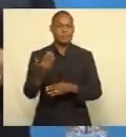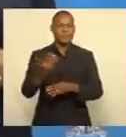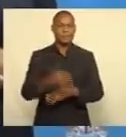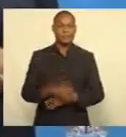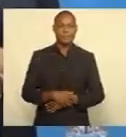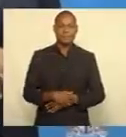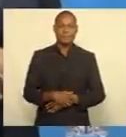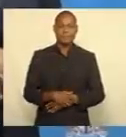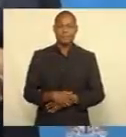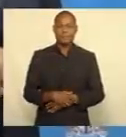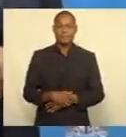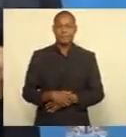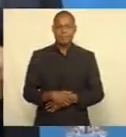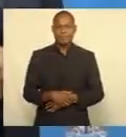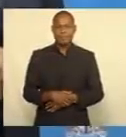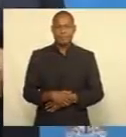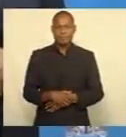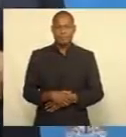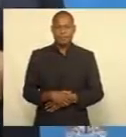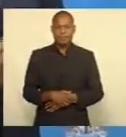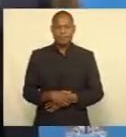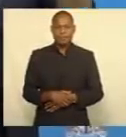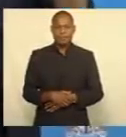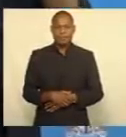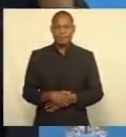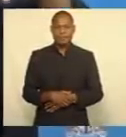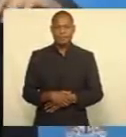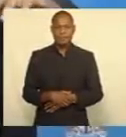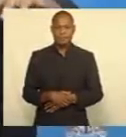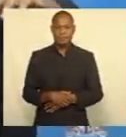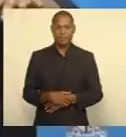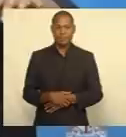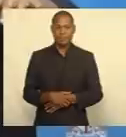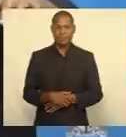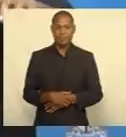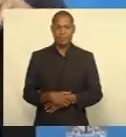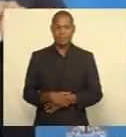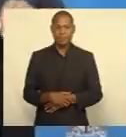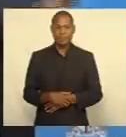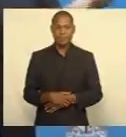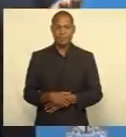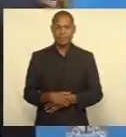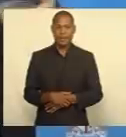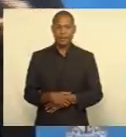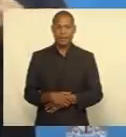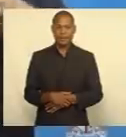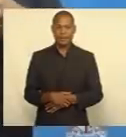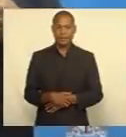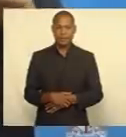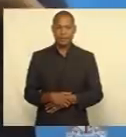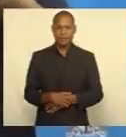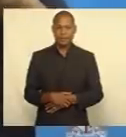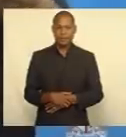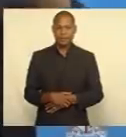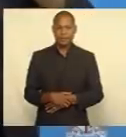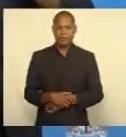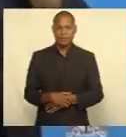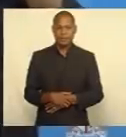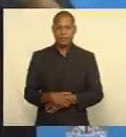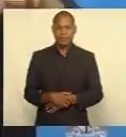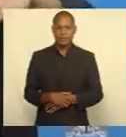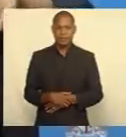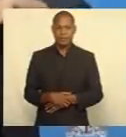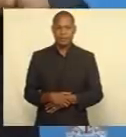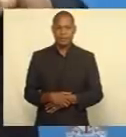any size cannot take place anywhere. That includes religious services, weddings and other